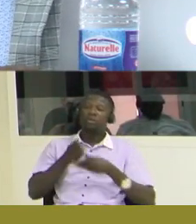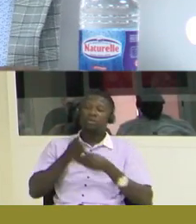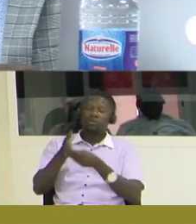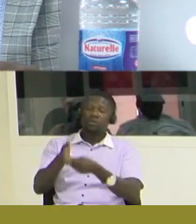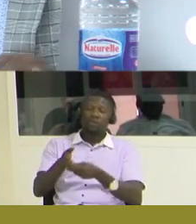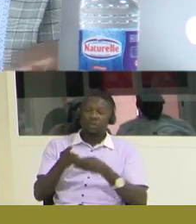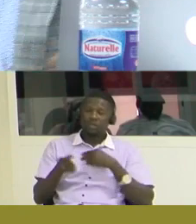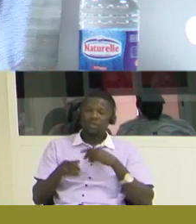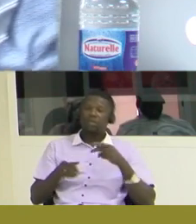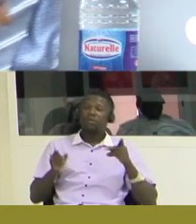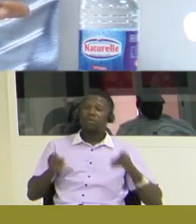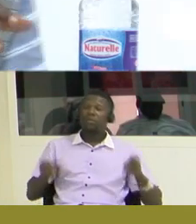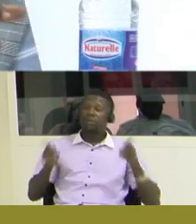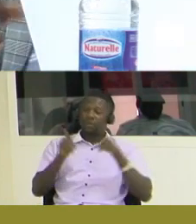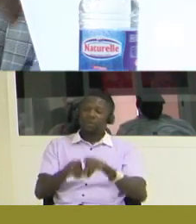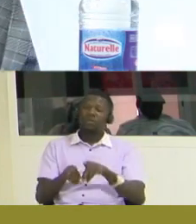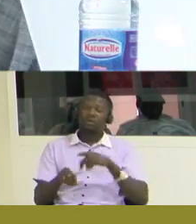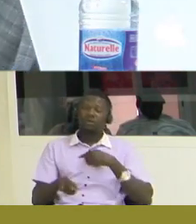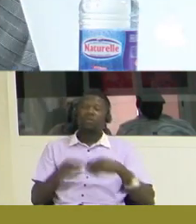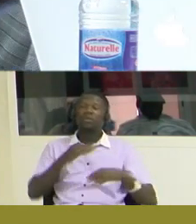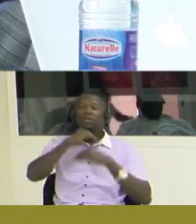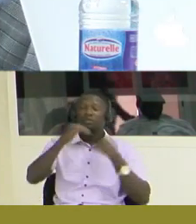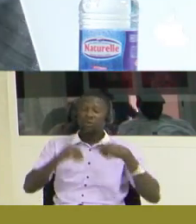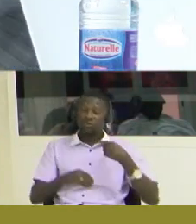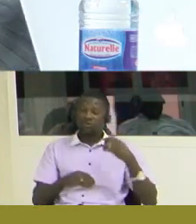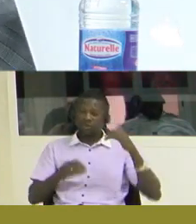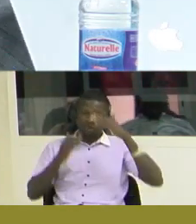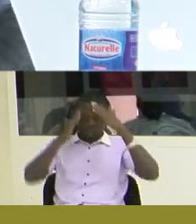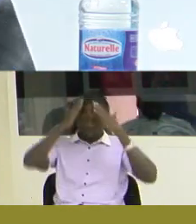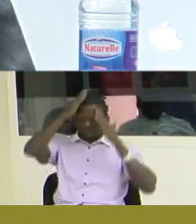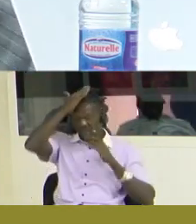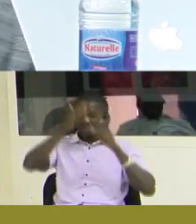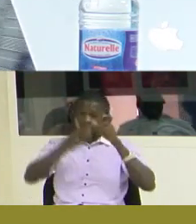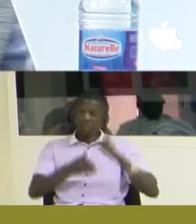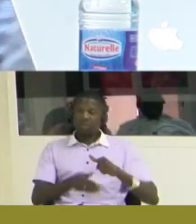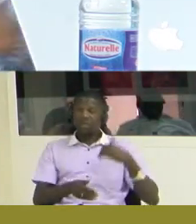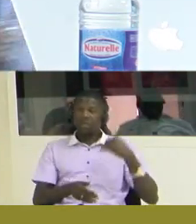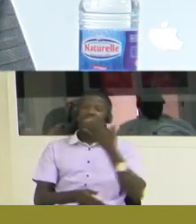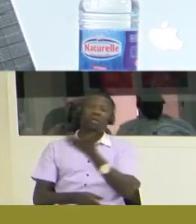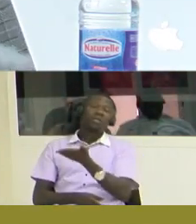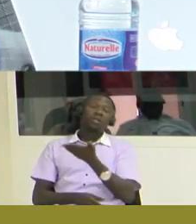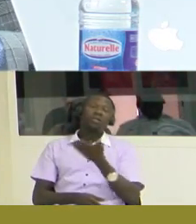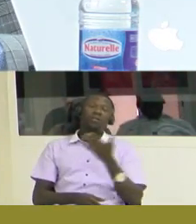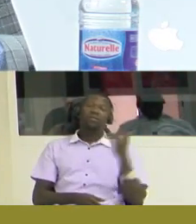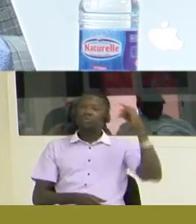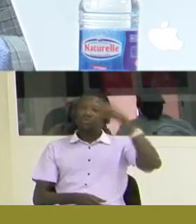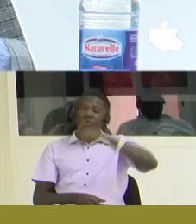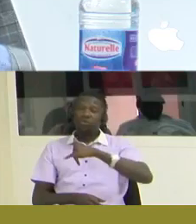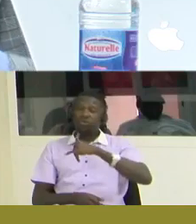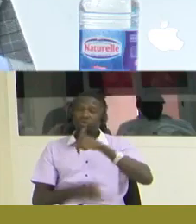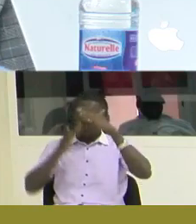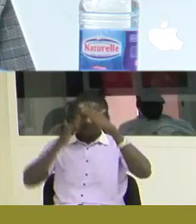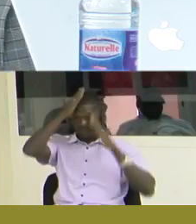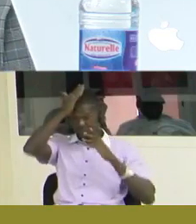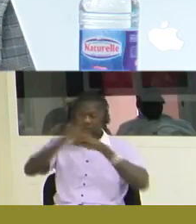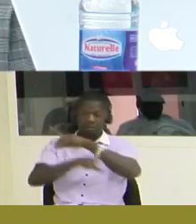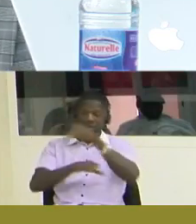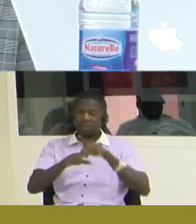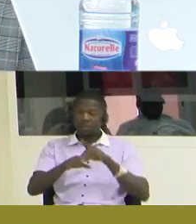of soldiers at Windham barracks I would give out the names this